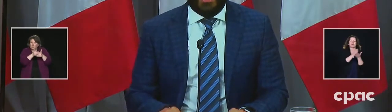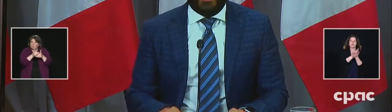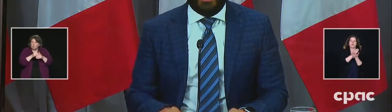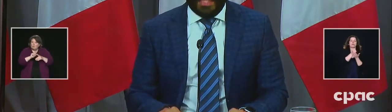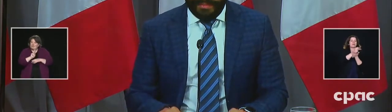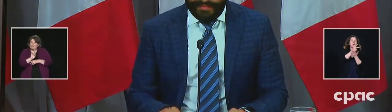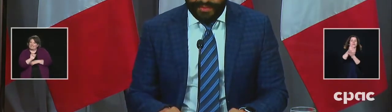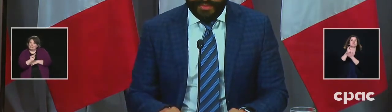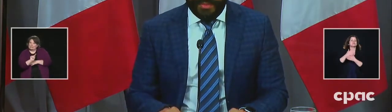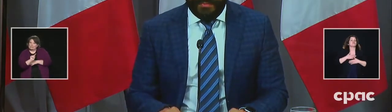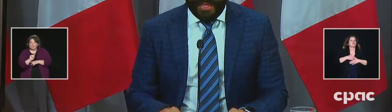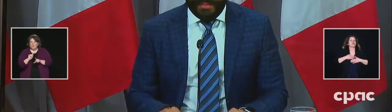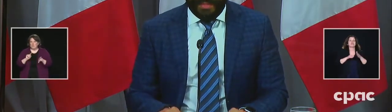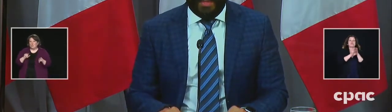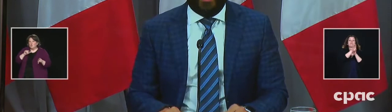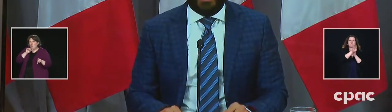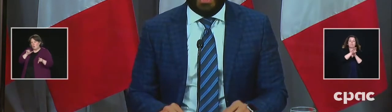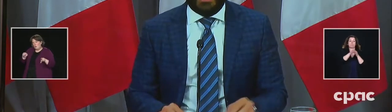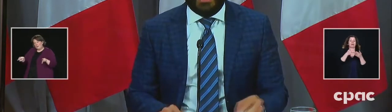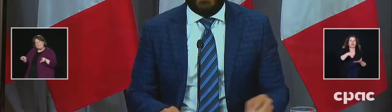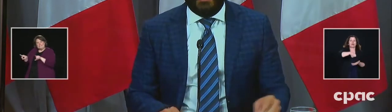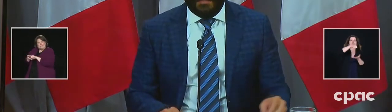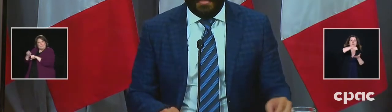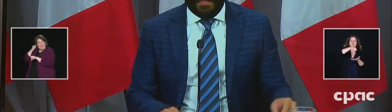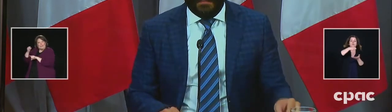will diagnose individuals affected by COVID-19.